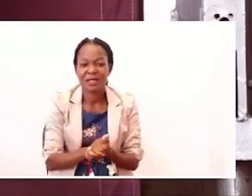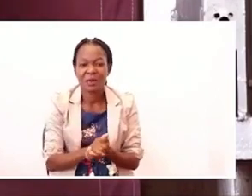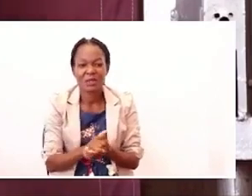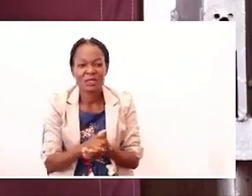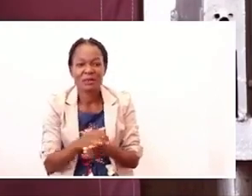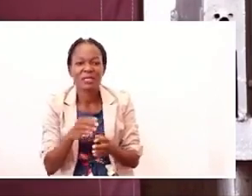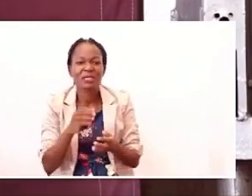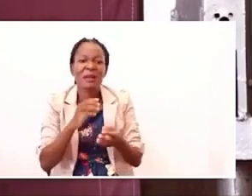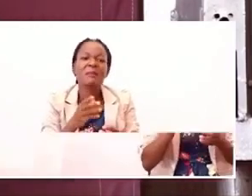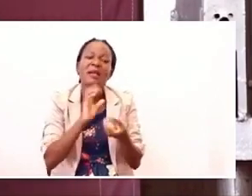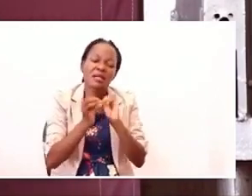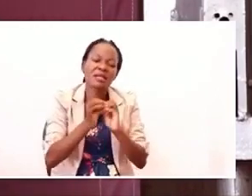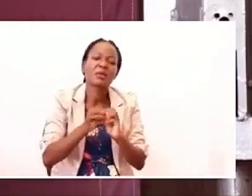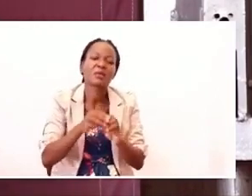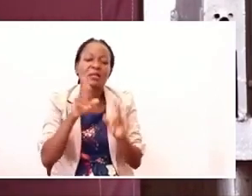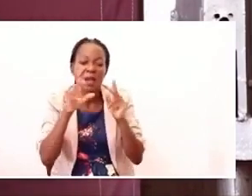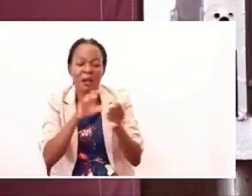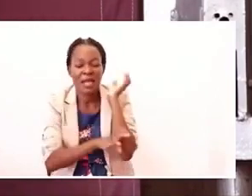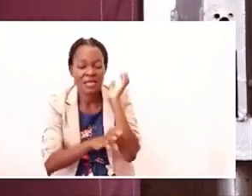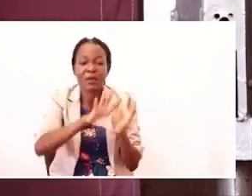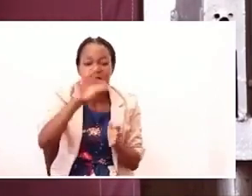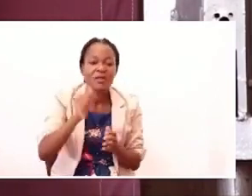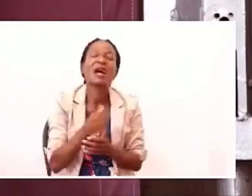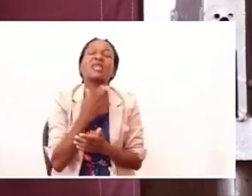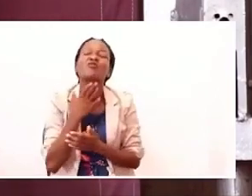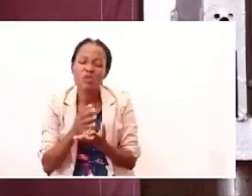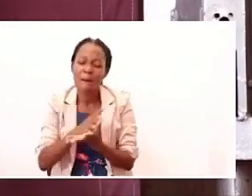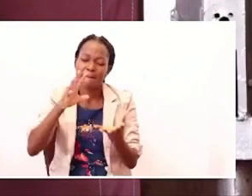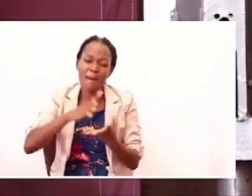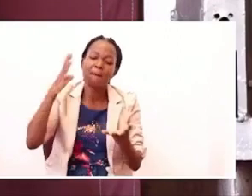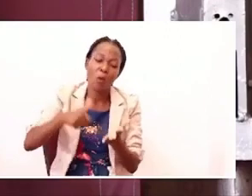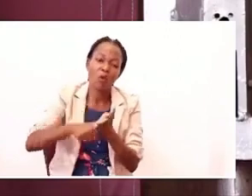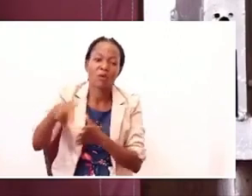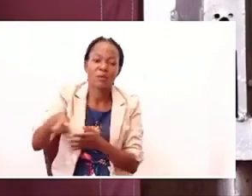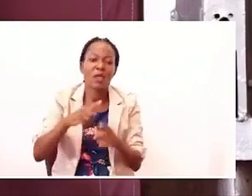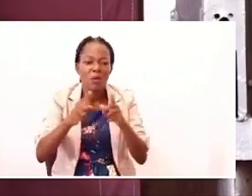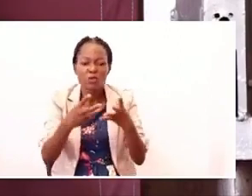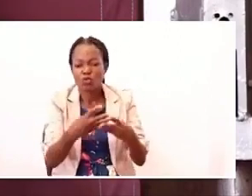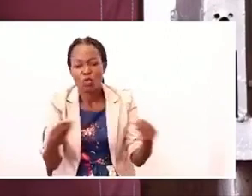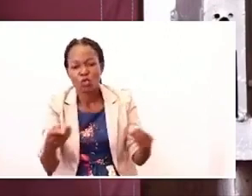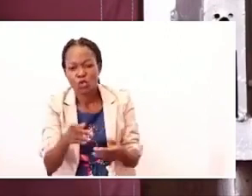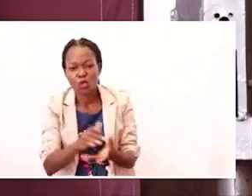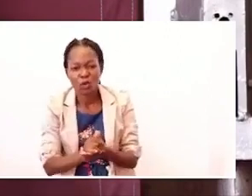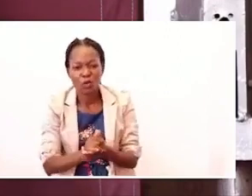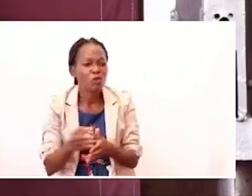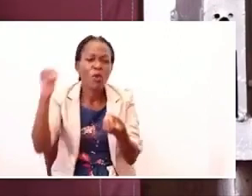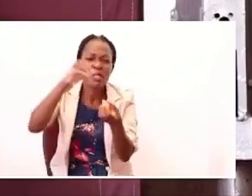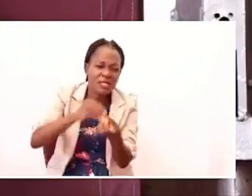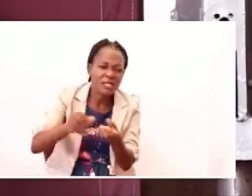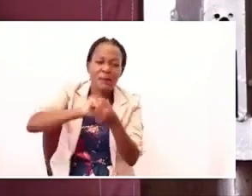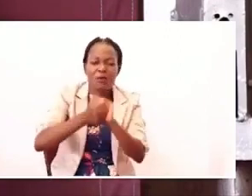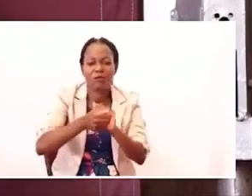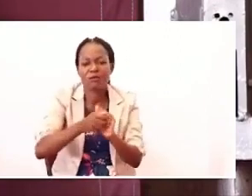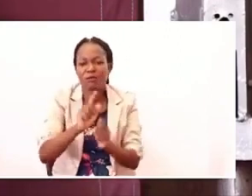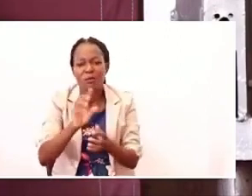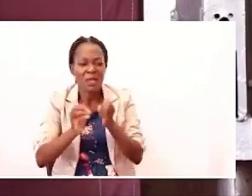aggregate demand. And the solution is not to worsen the situation by making it impossible